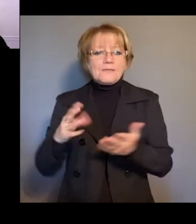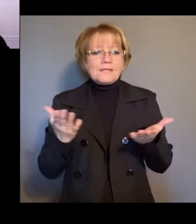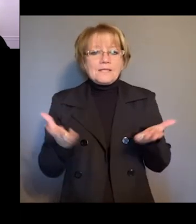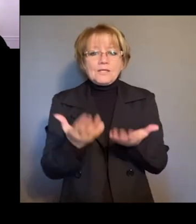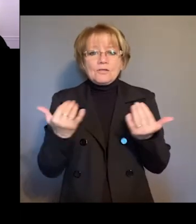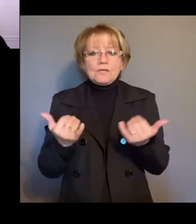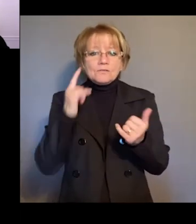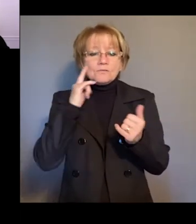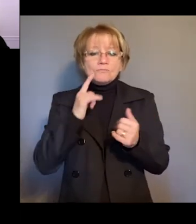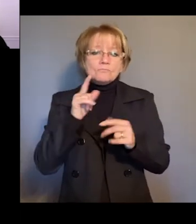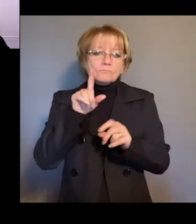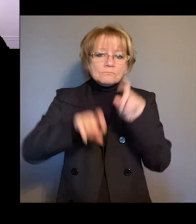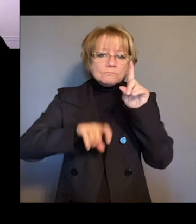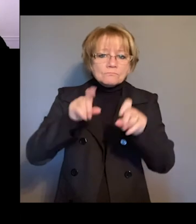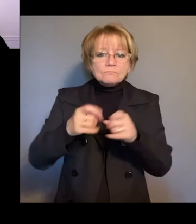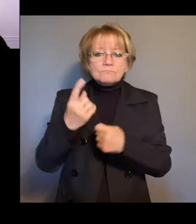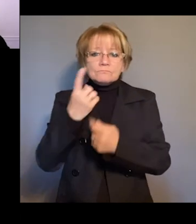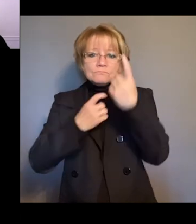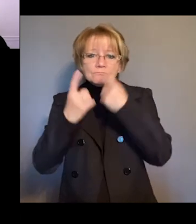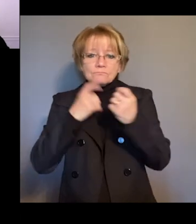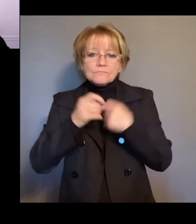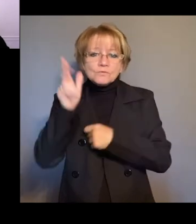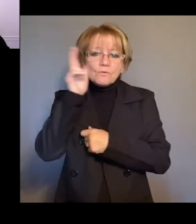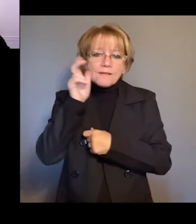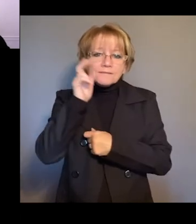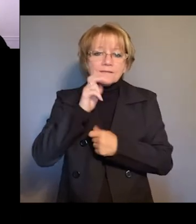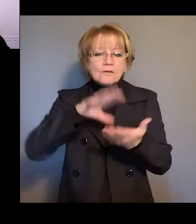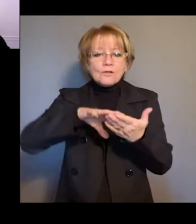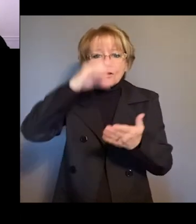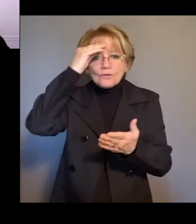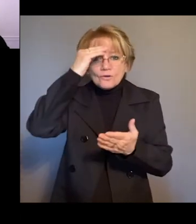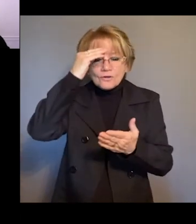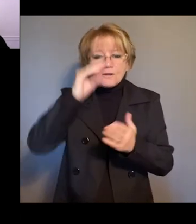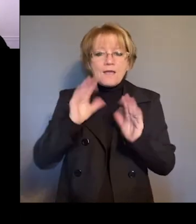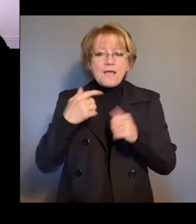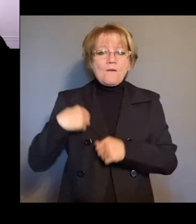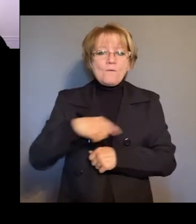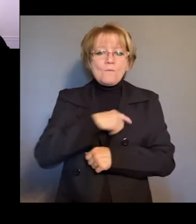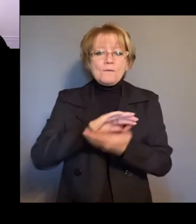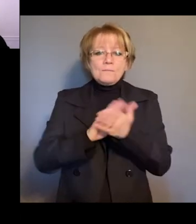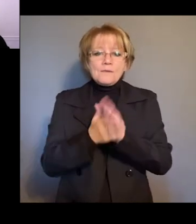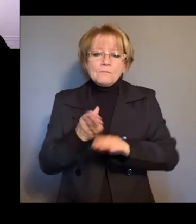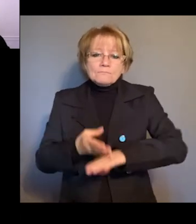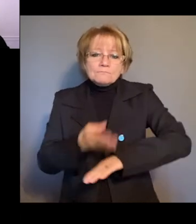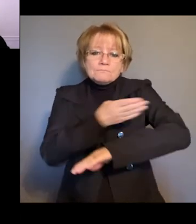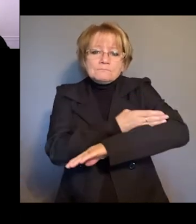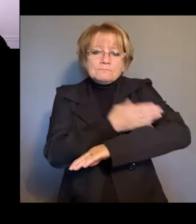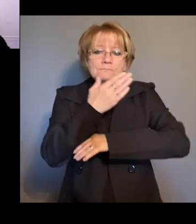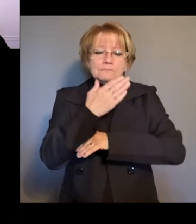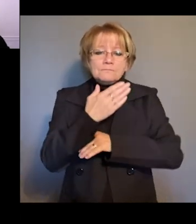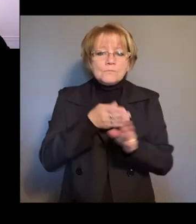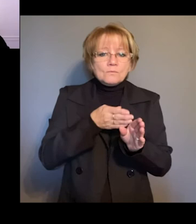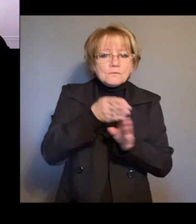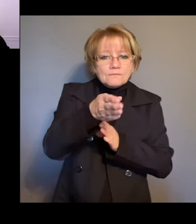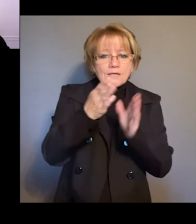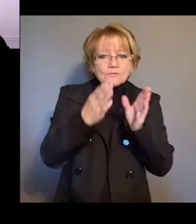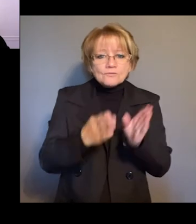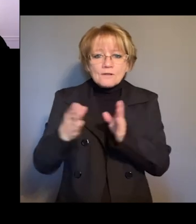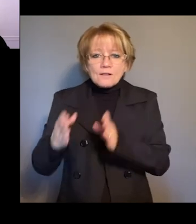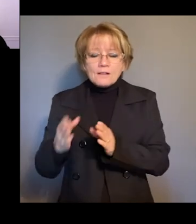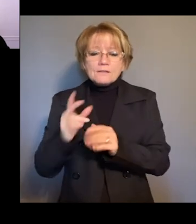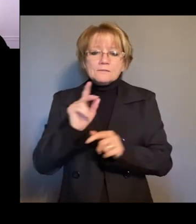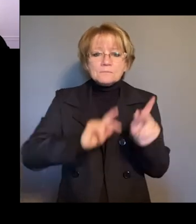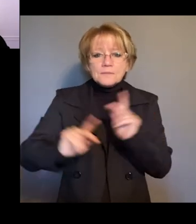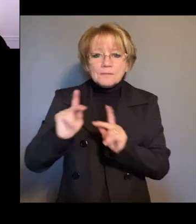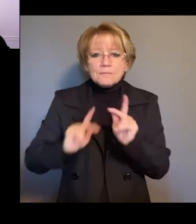listen, and we're here to learn and how we can make ourselves a better professionals, better people, better students, better